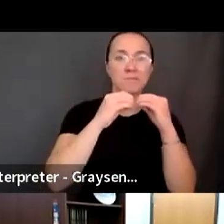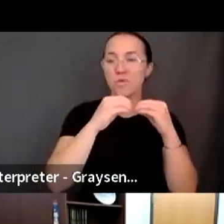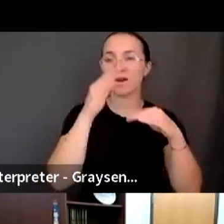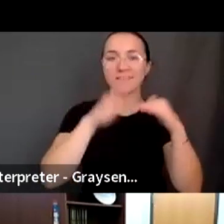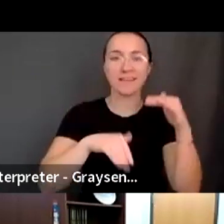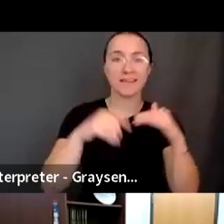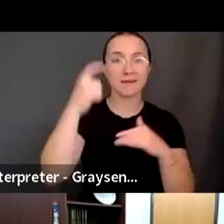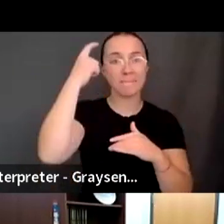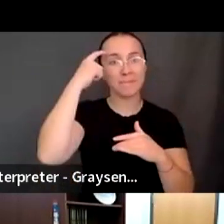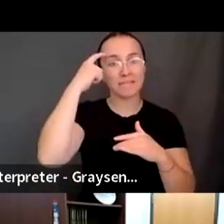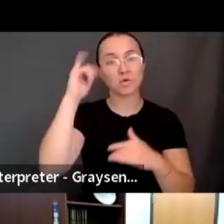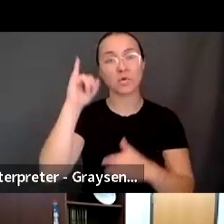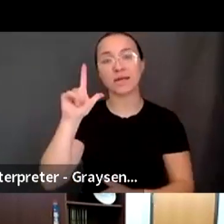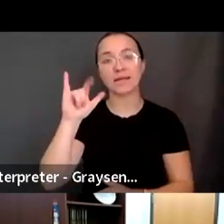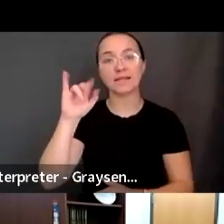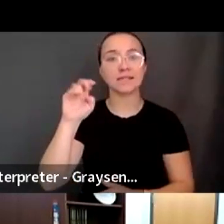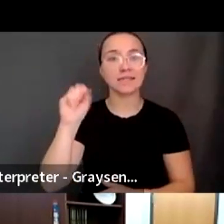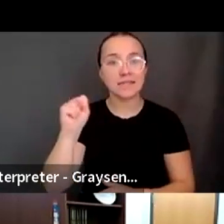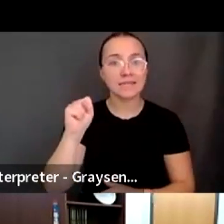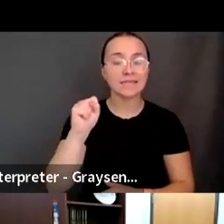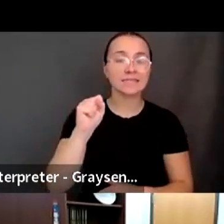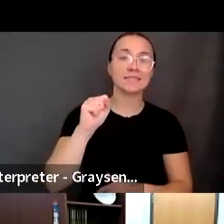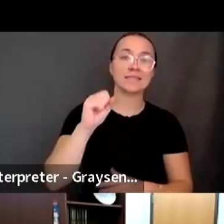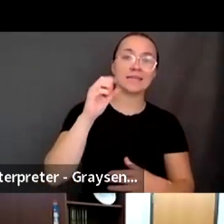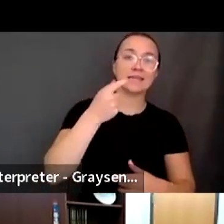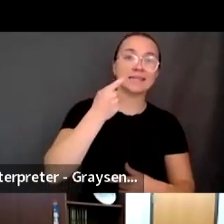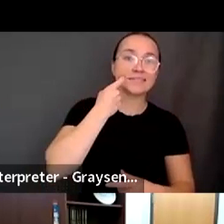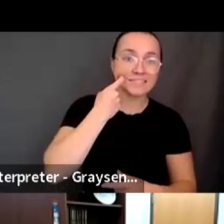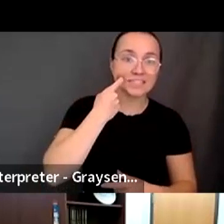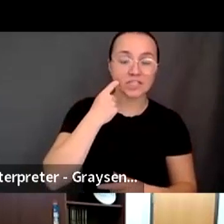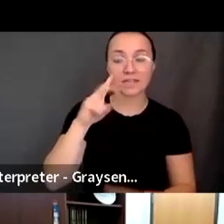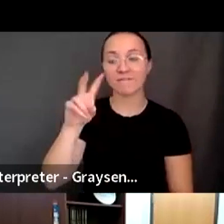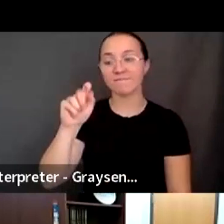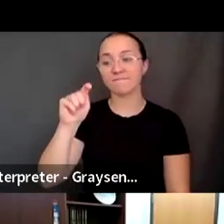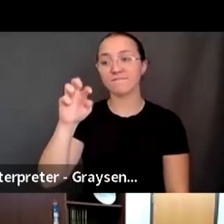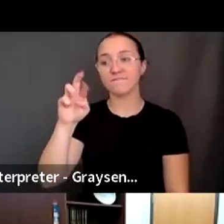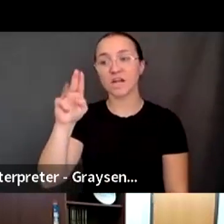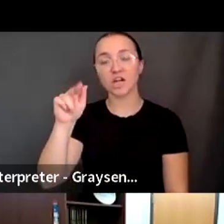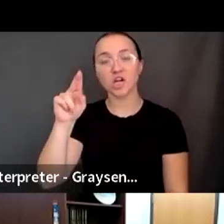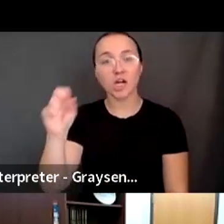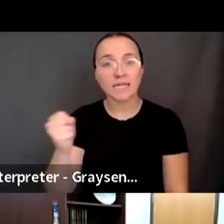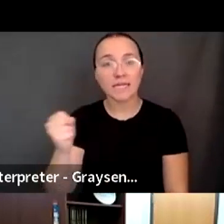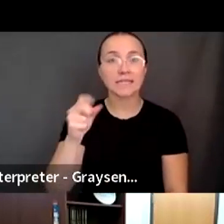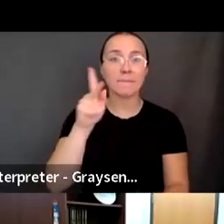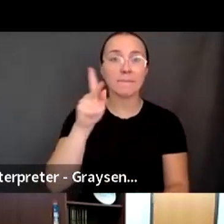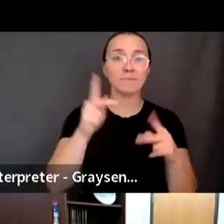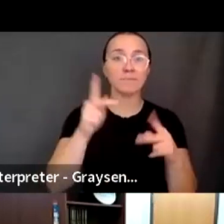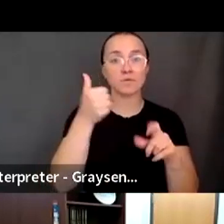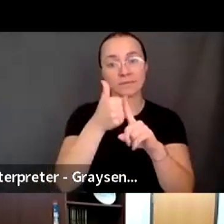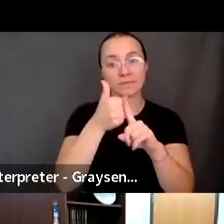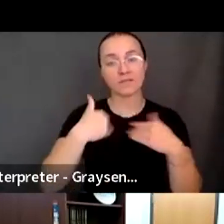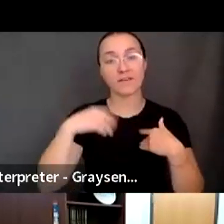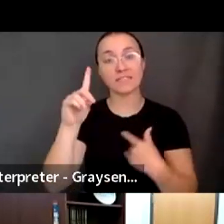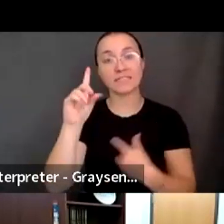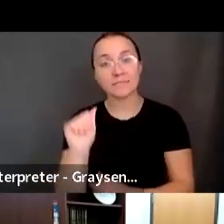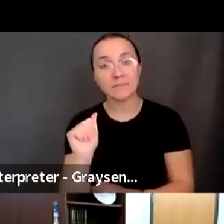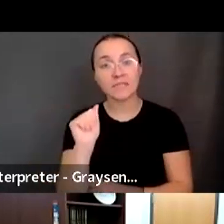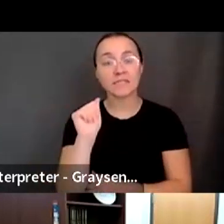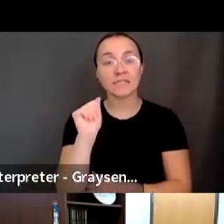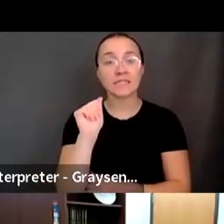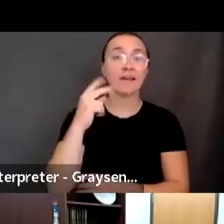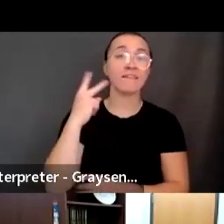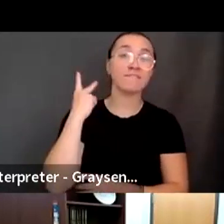addiction. Veterans, persons with disabilities, victims of domestic violence, individuals with job